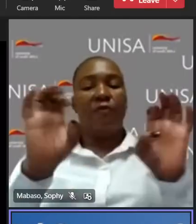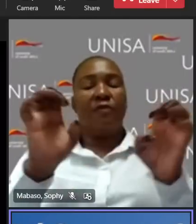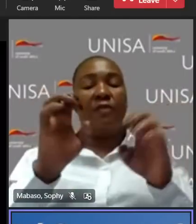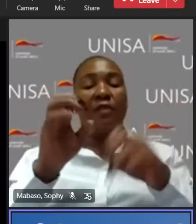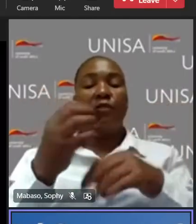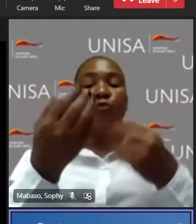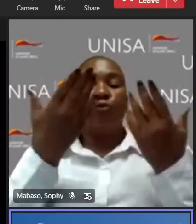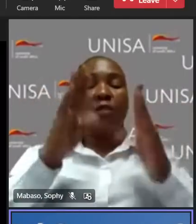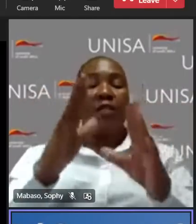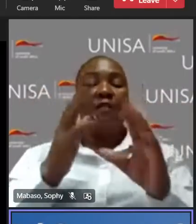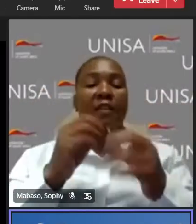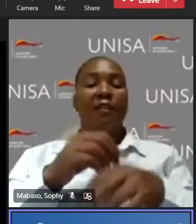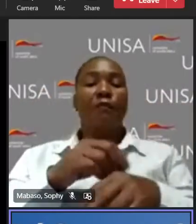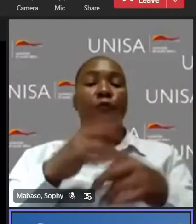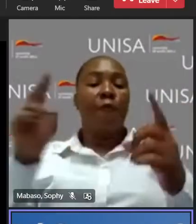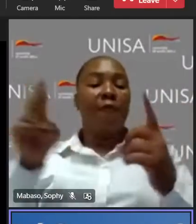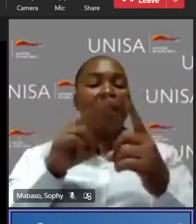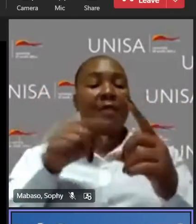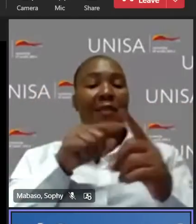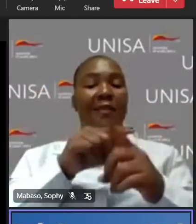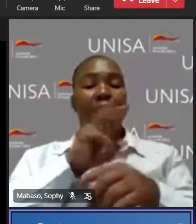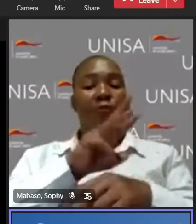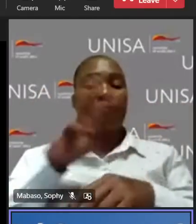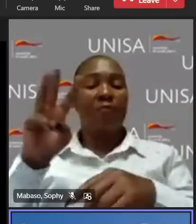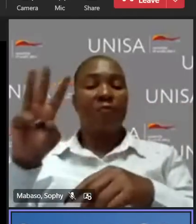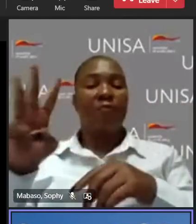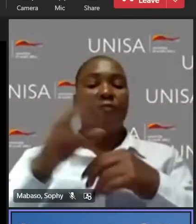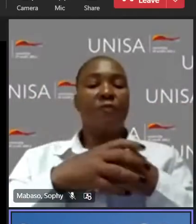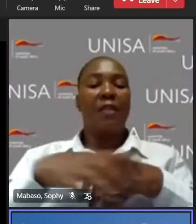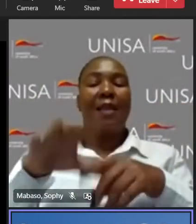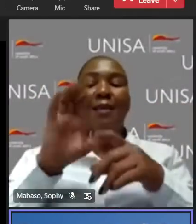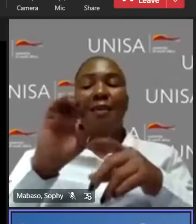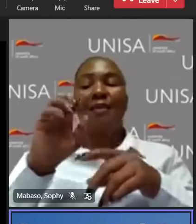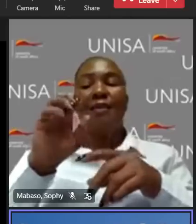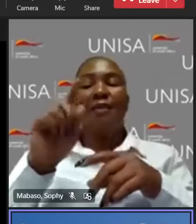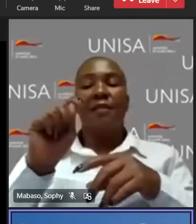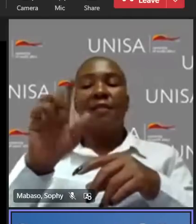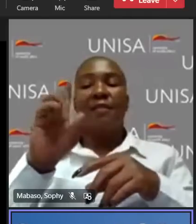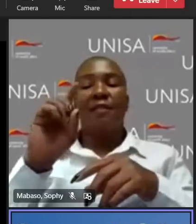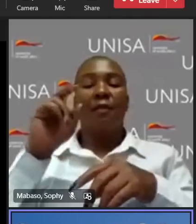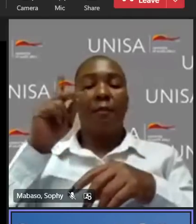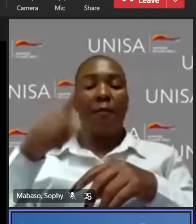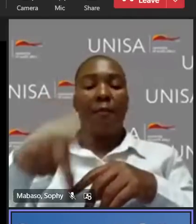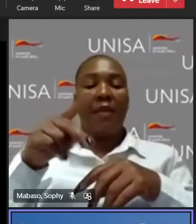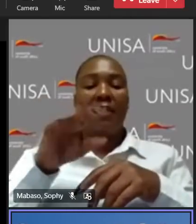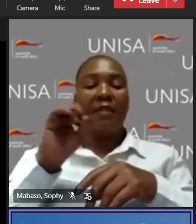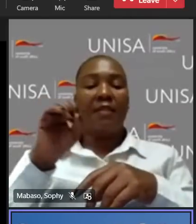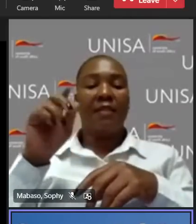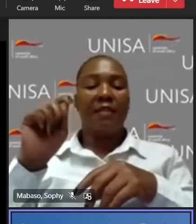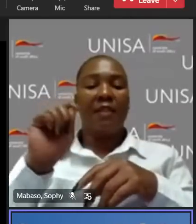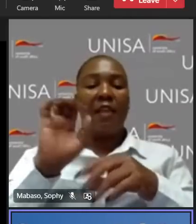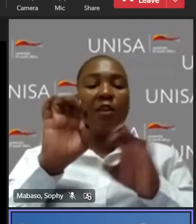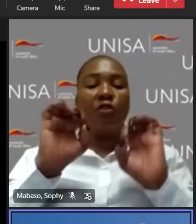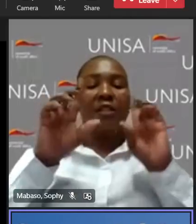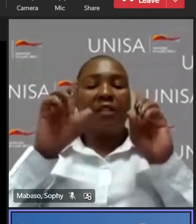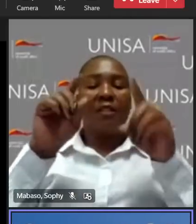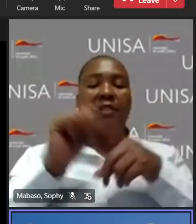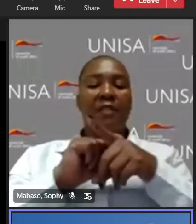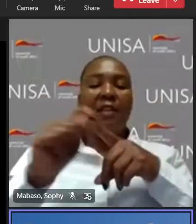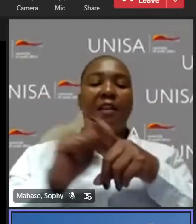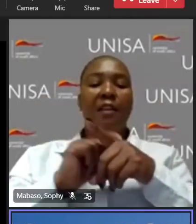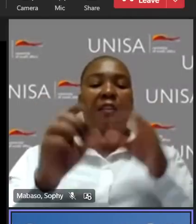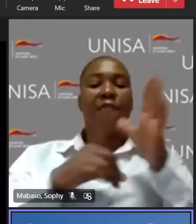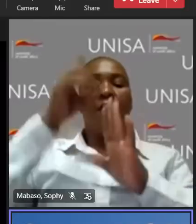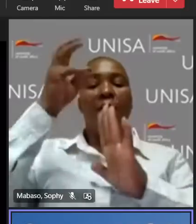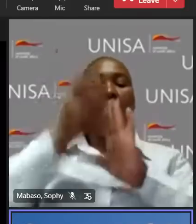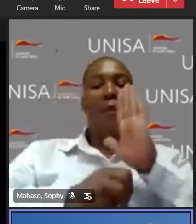go through those websites. And there's also ETDP SETA, Education, Training and Development Practices